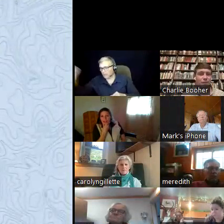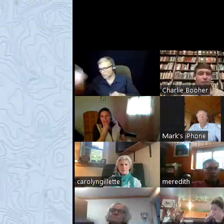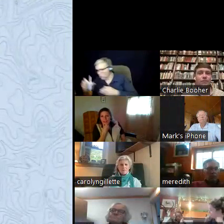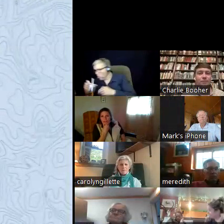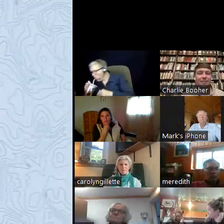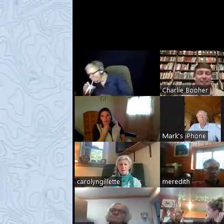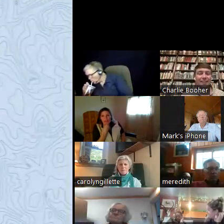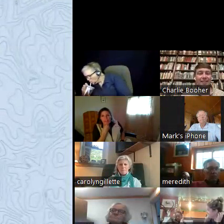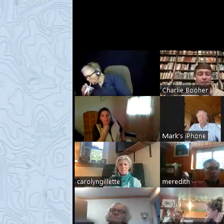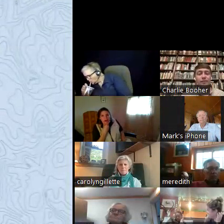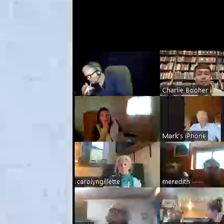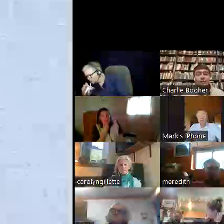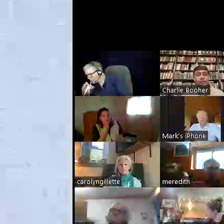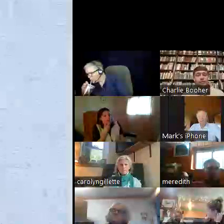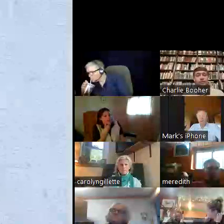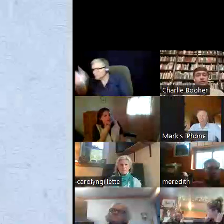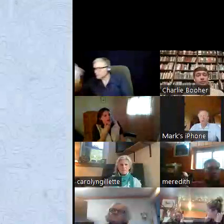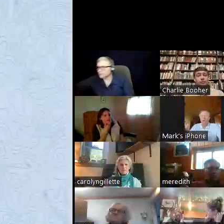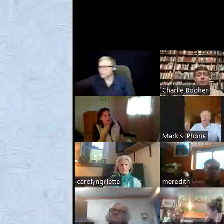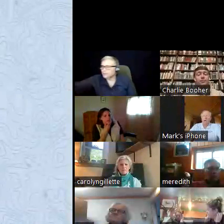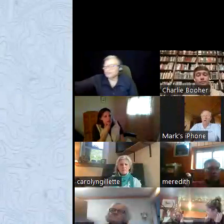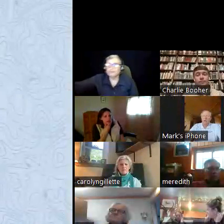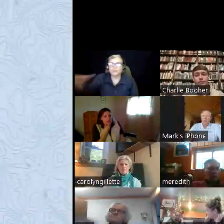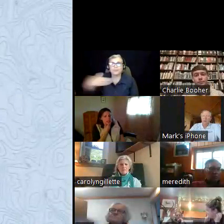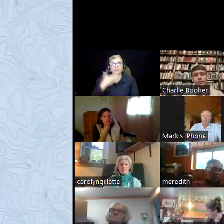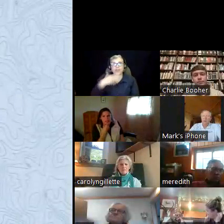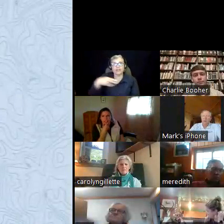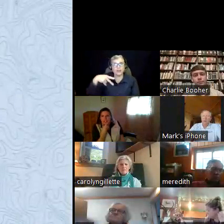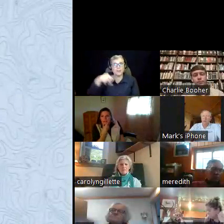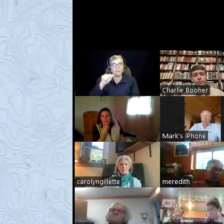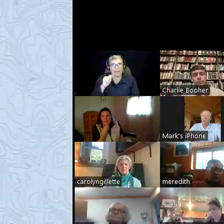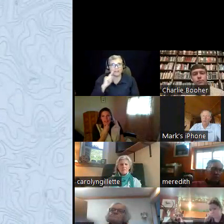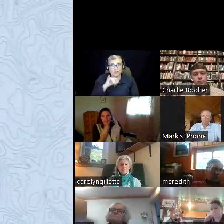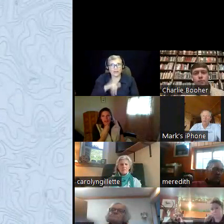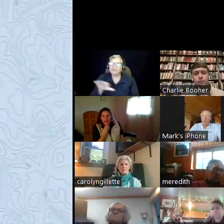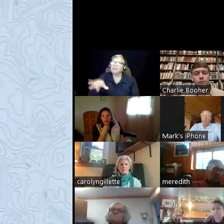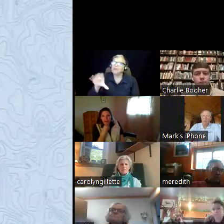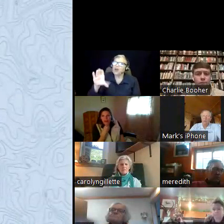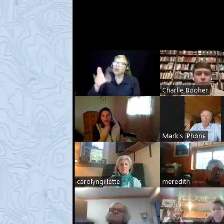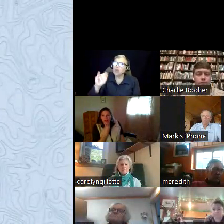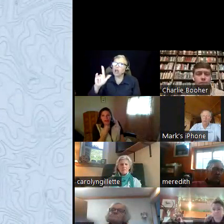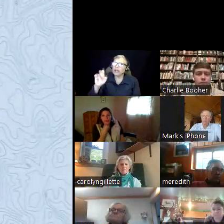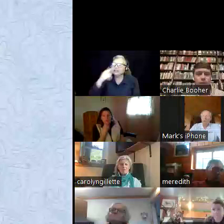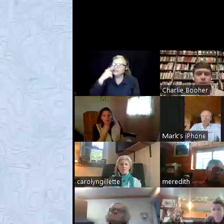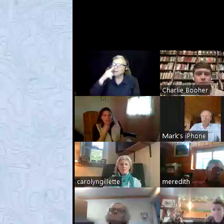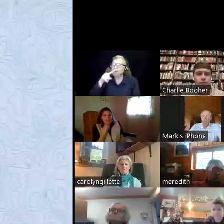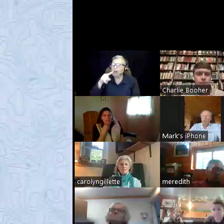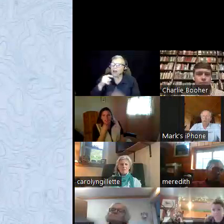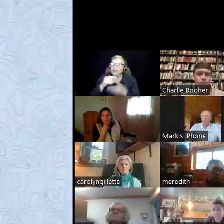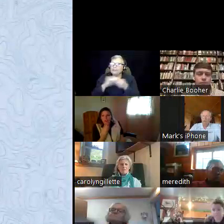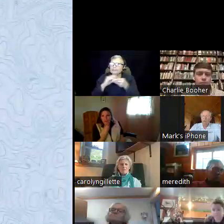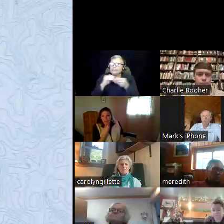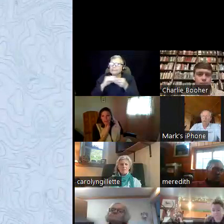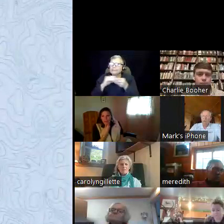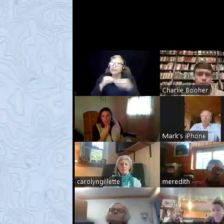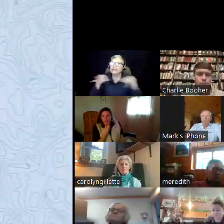So Thanks for the question, Pat. And Charlie, maybe you could shed some light here on a